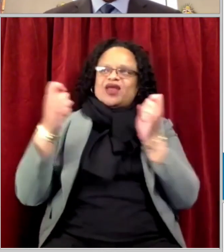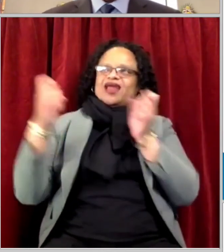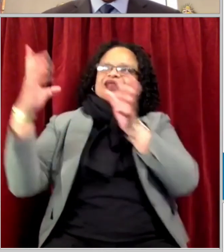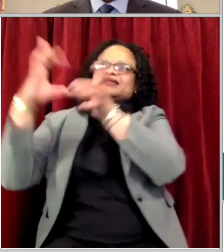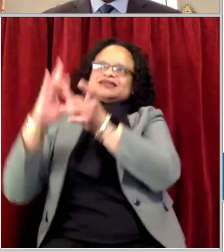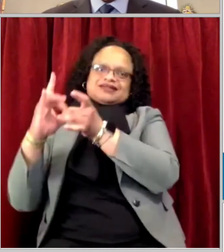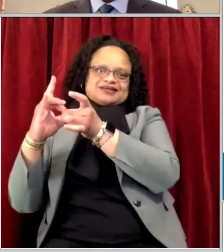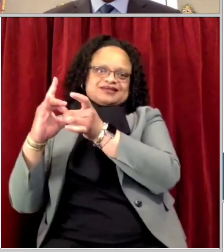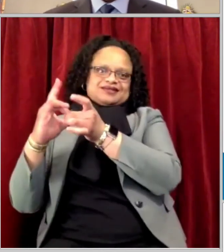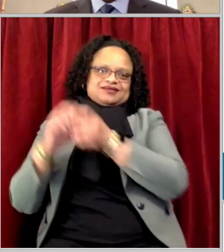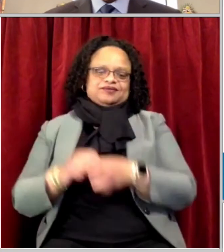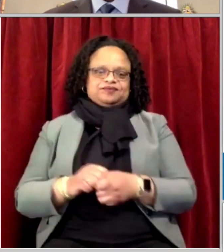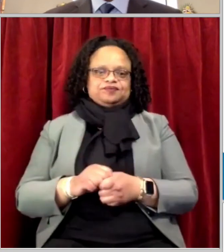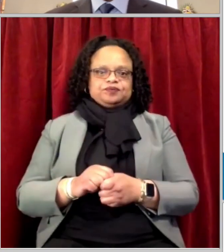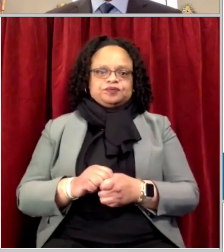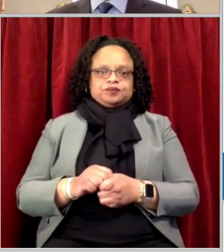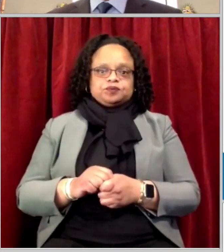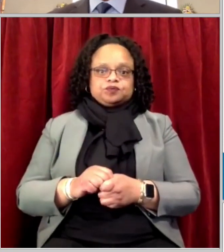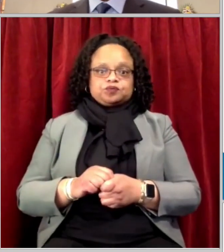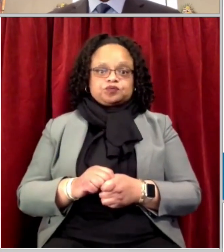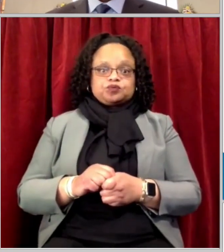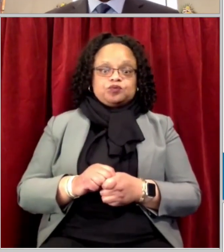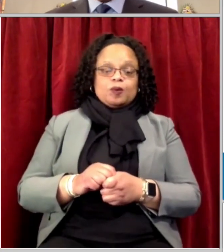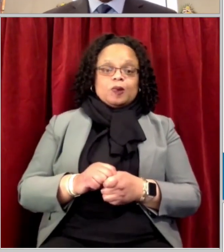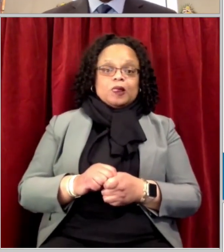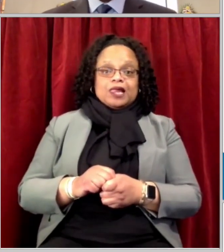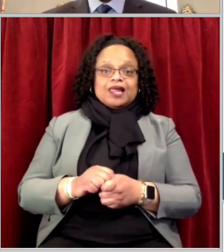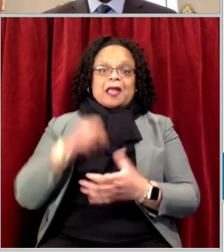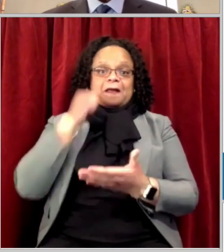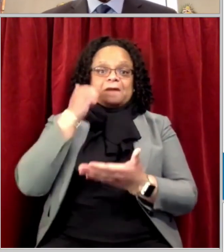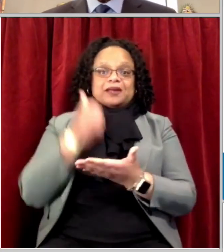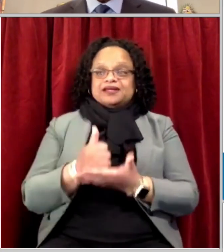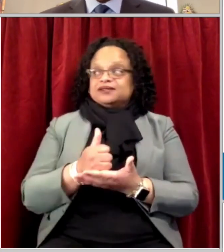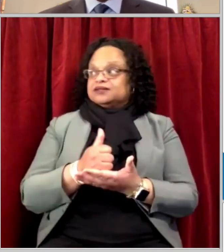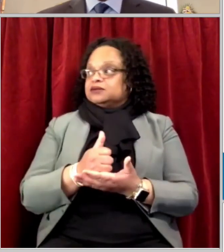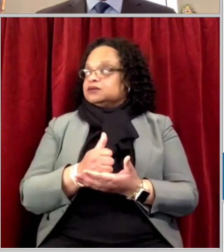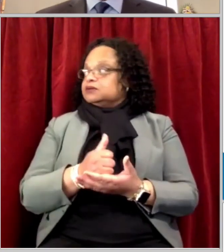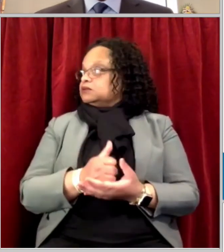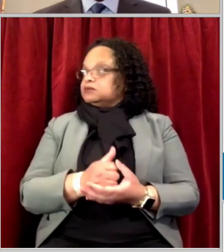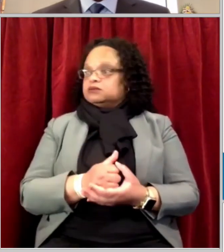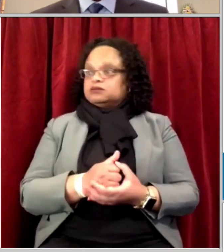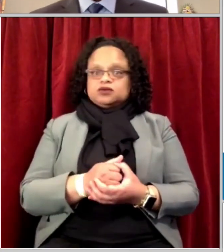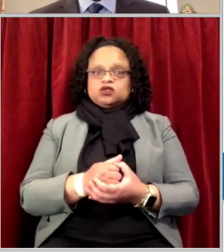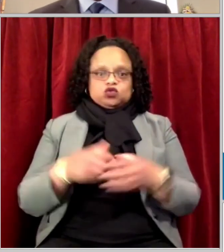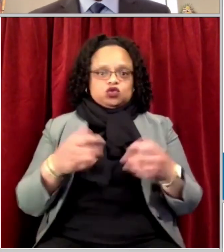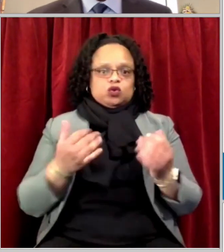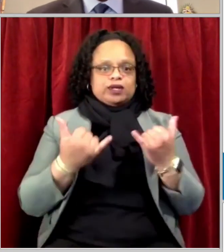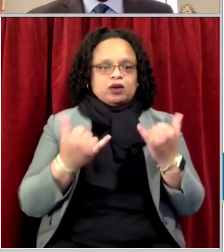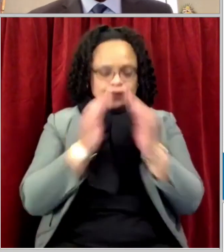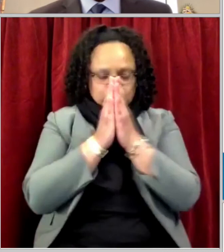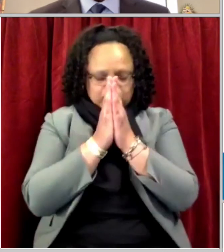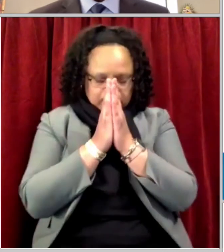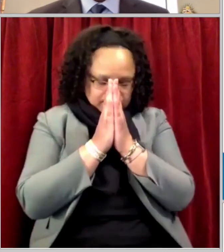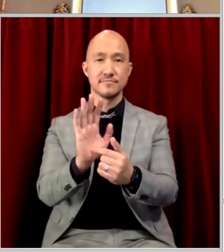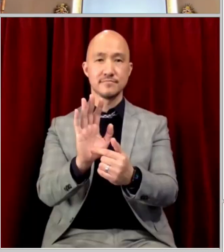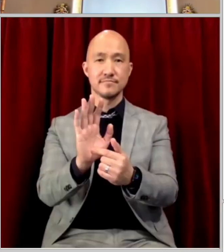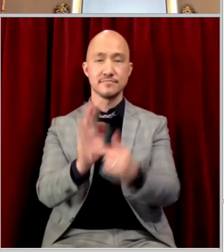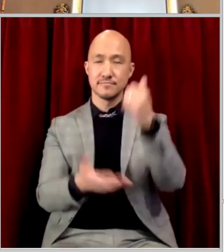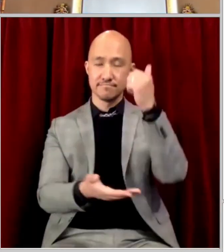the redemptive work of God for them. Amen. Let us pray.